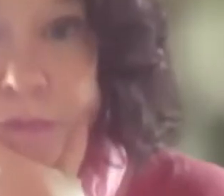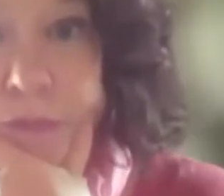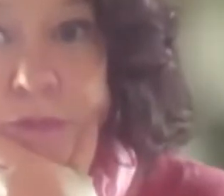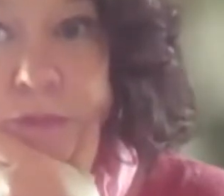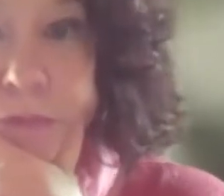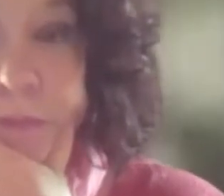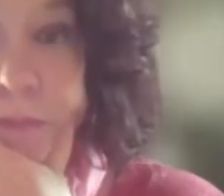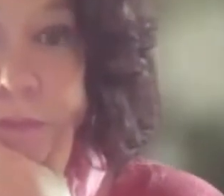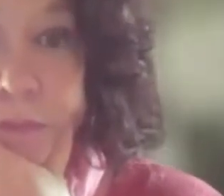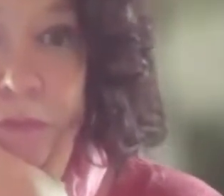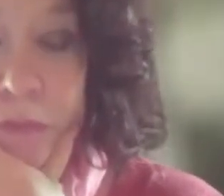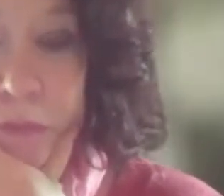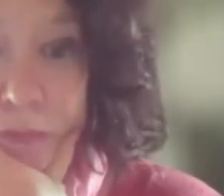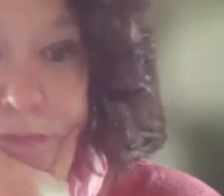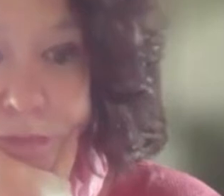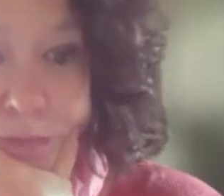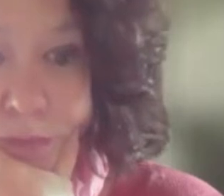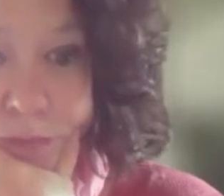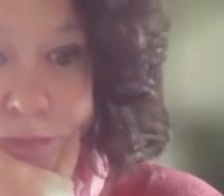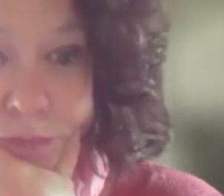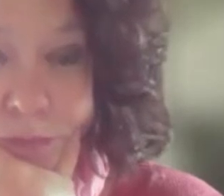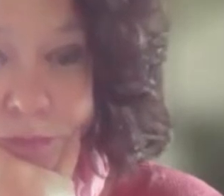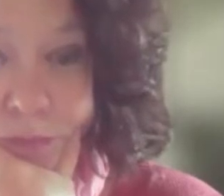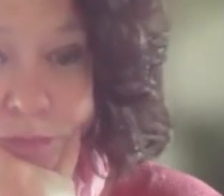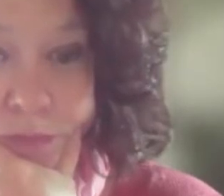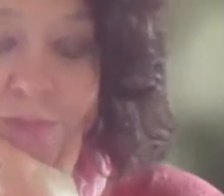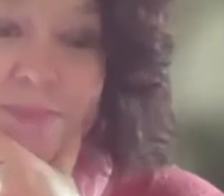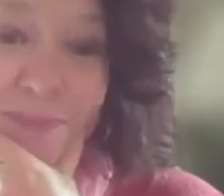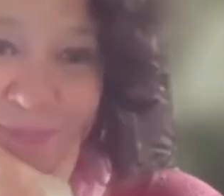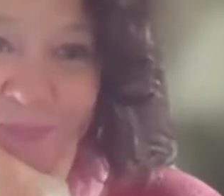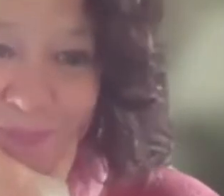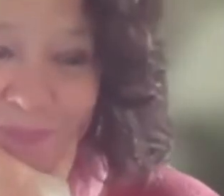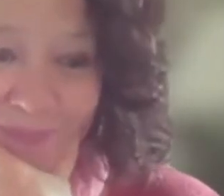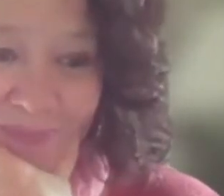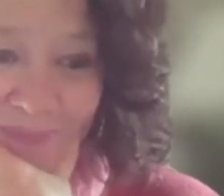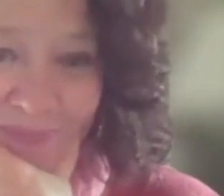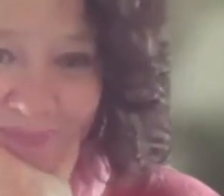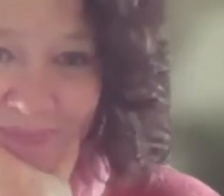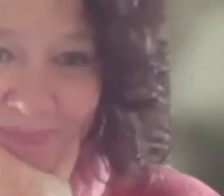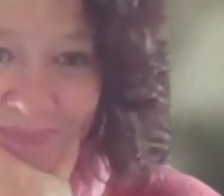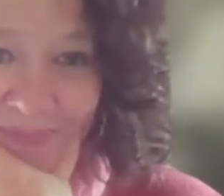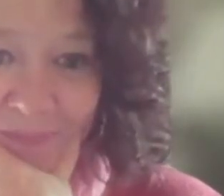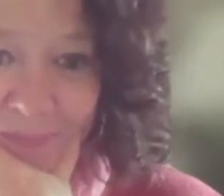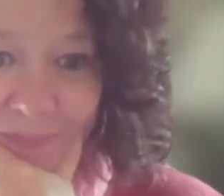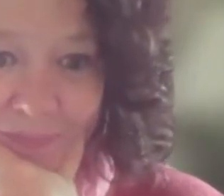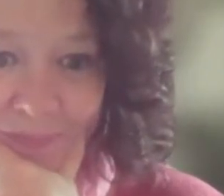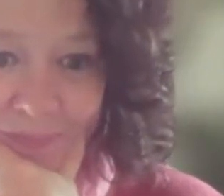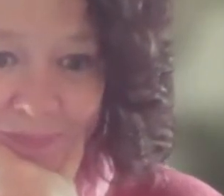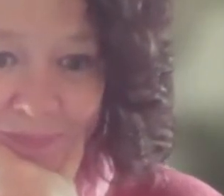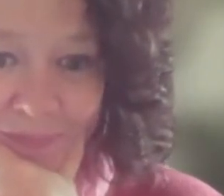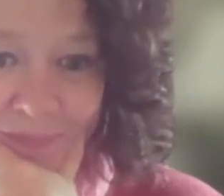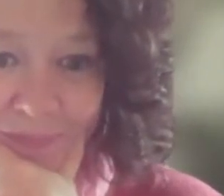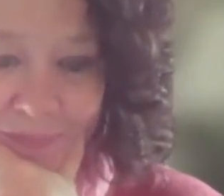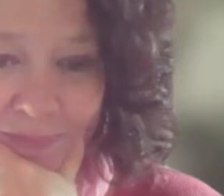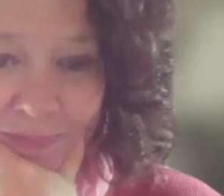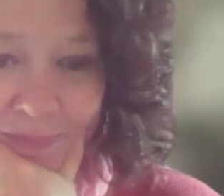capacity, that you're more like mud puddles or more like a bucket? And I'll let you think about that, and we will ask